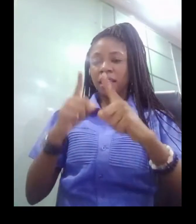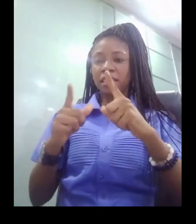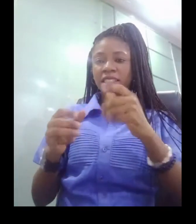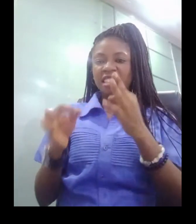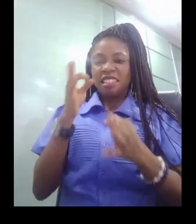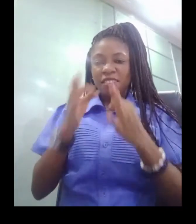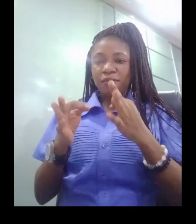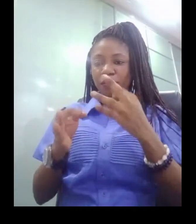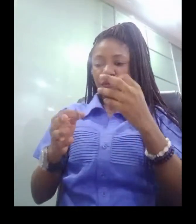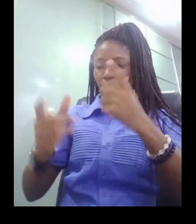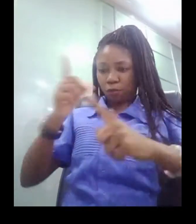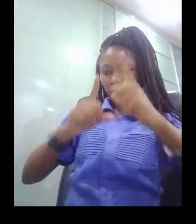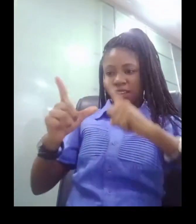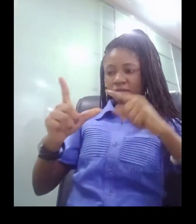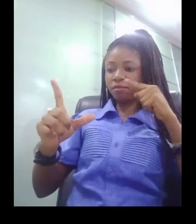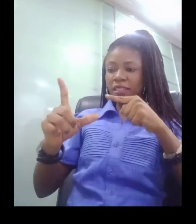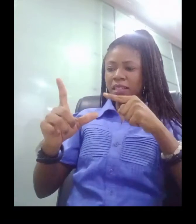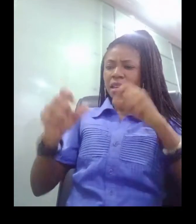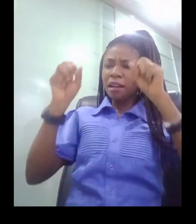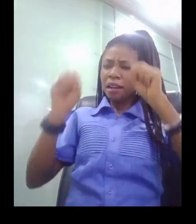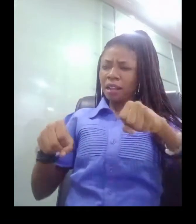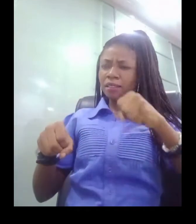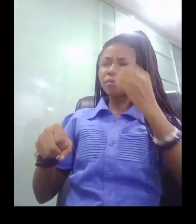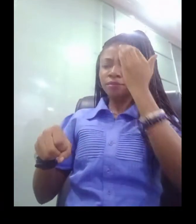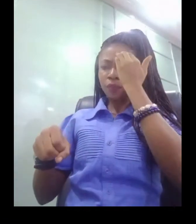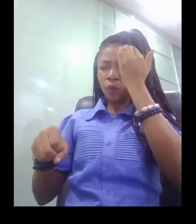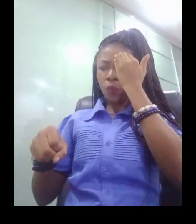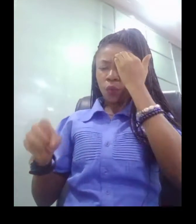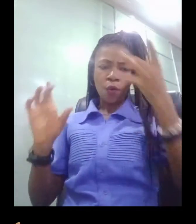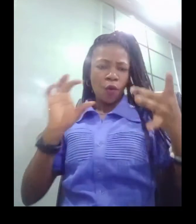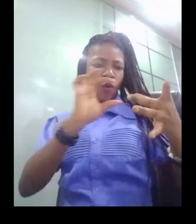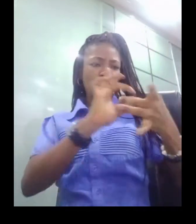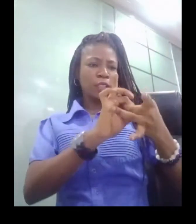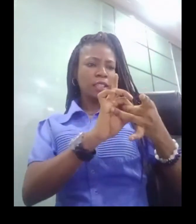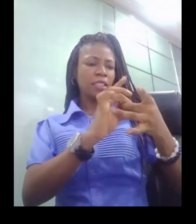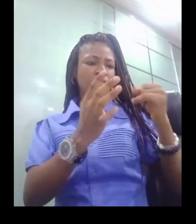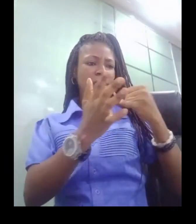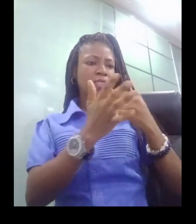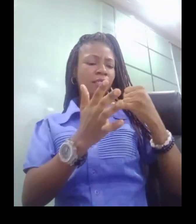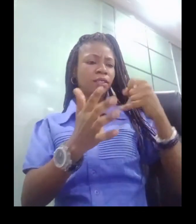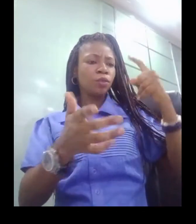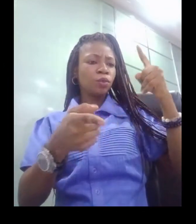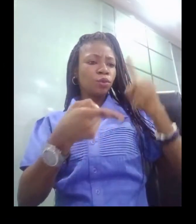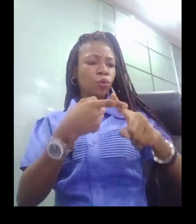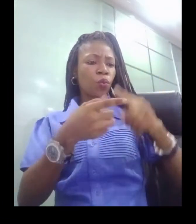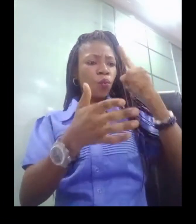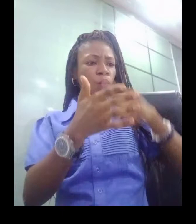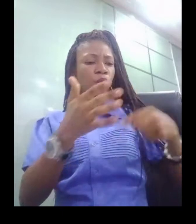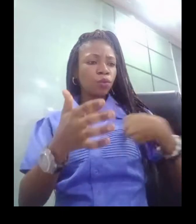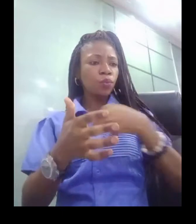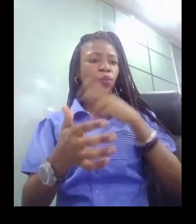they are signed and relate them to what they are talking about, what they refer to, which linguists call the